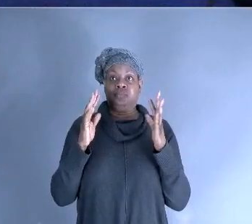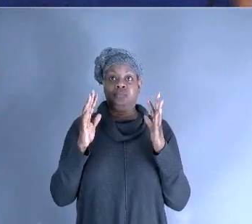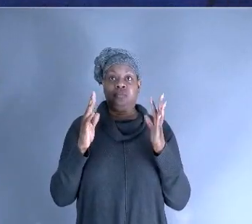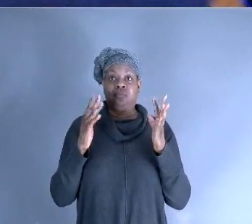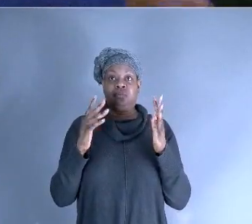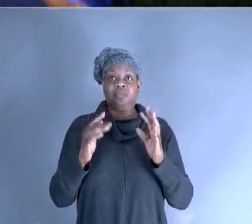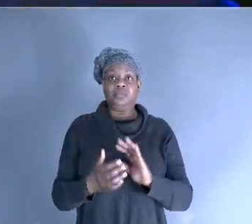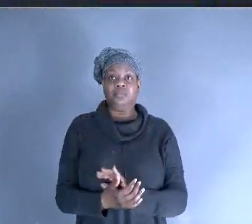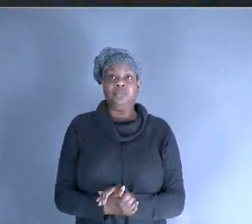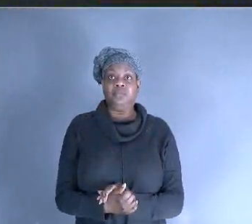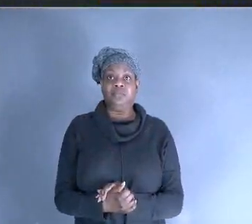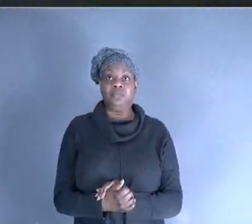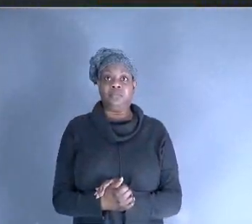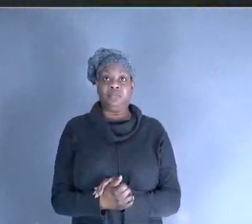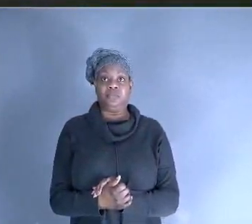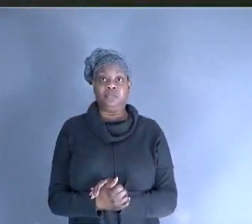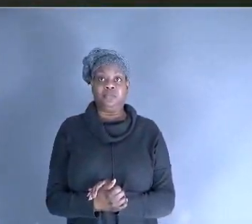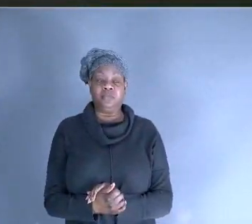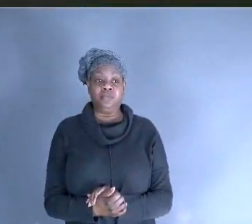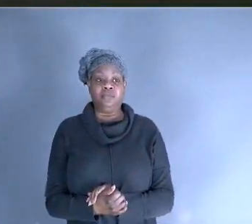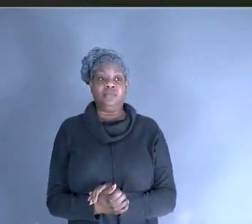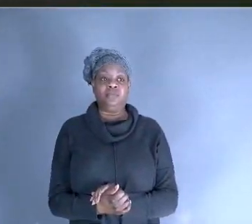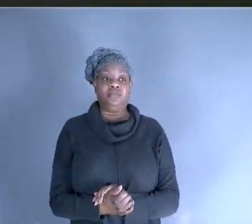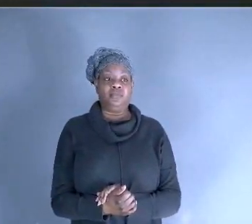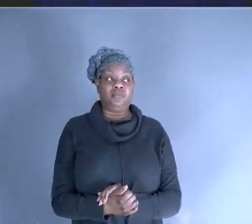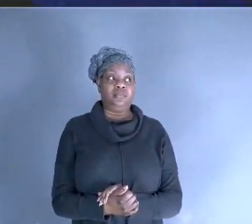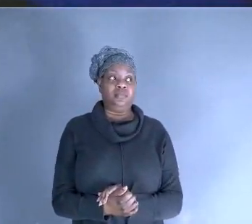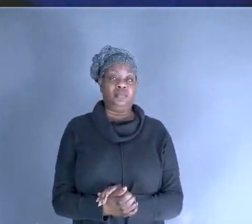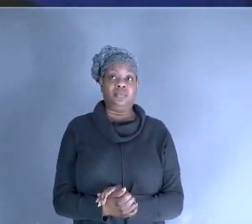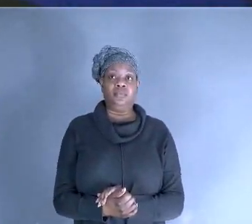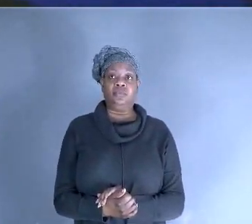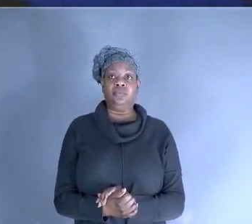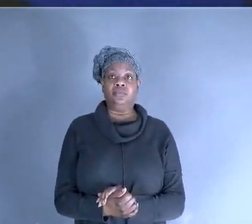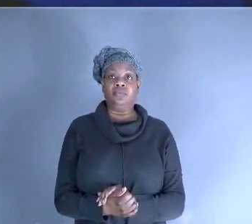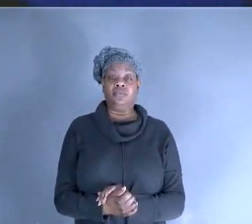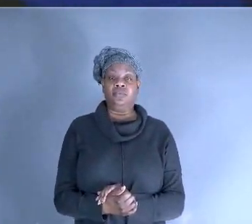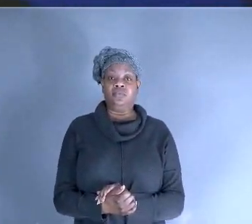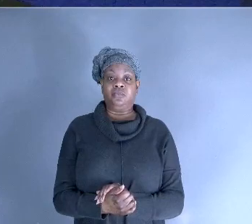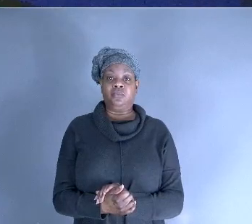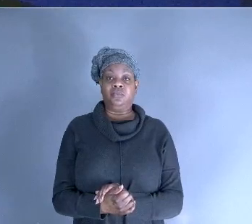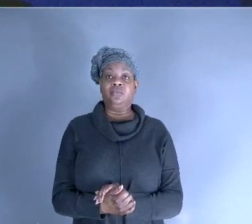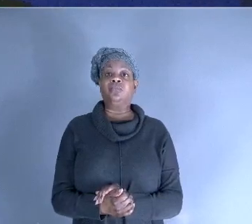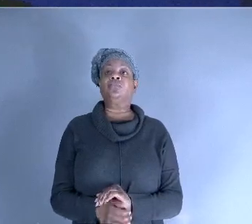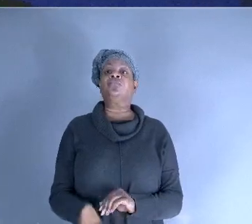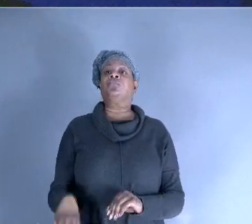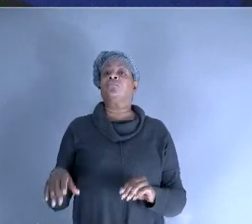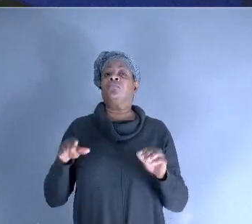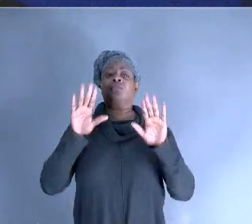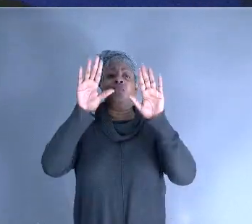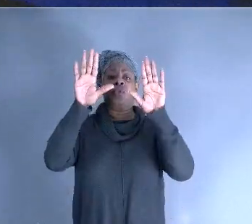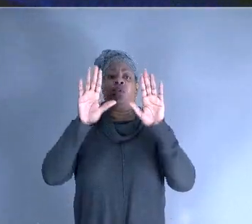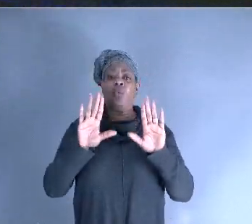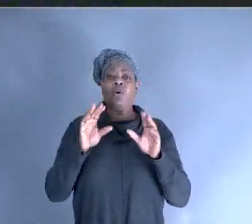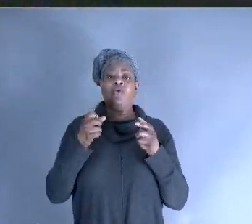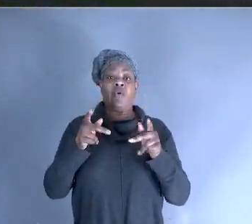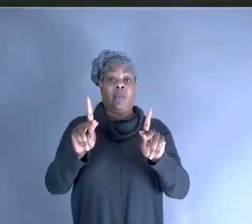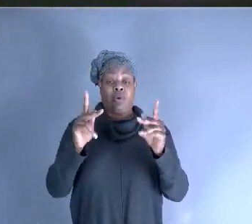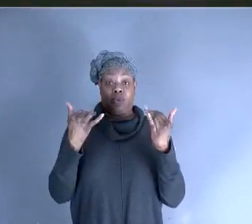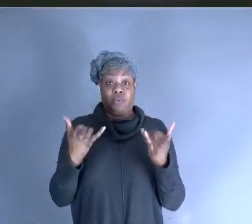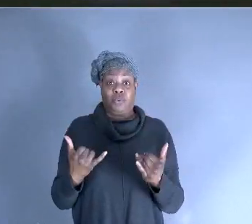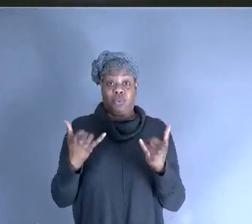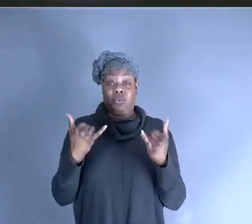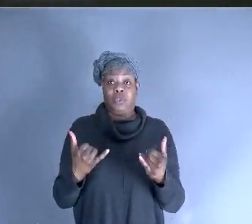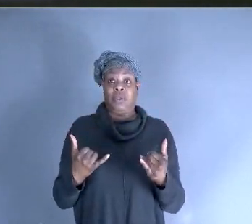in, that you are leading for generations to come. What an incredible opportunity that today we